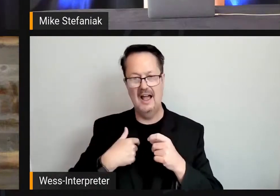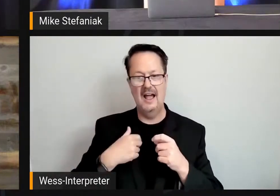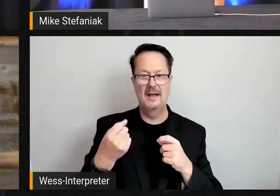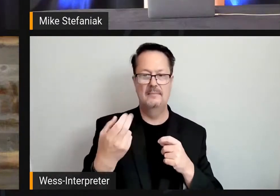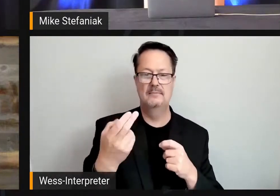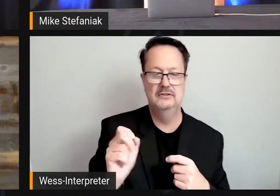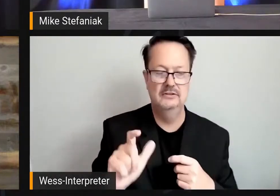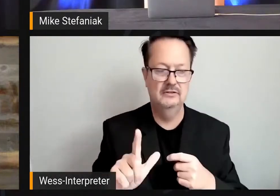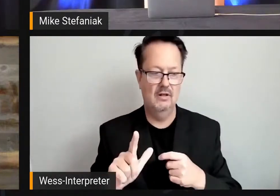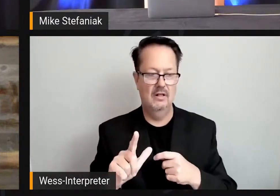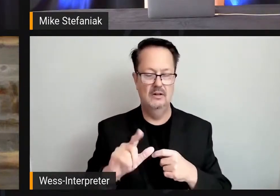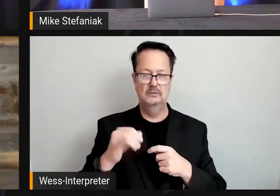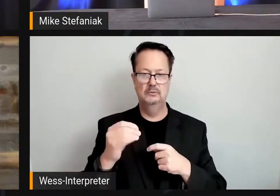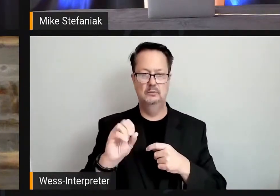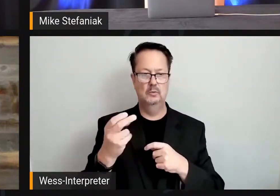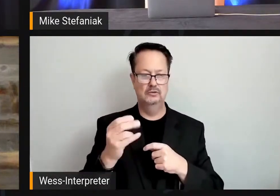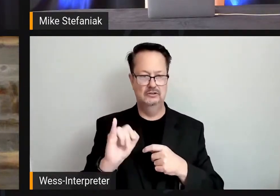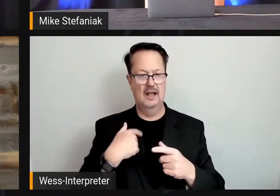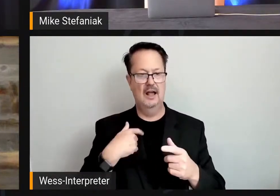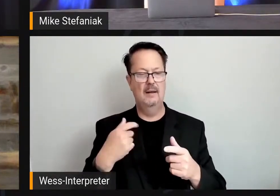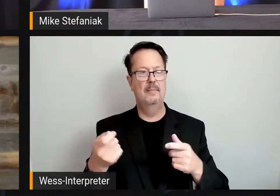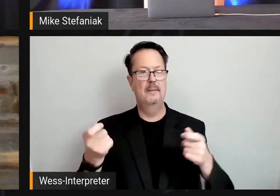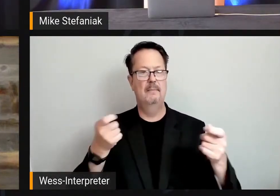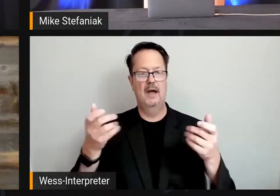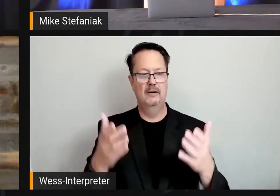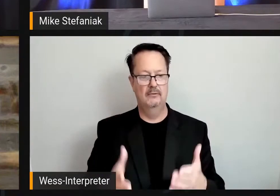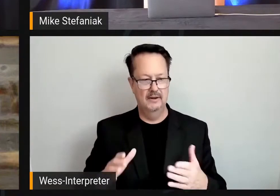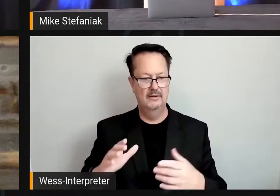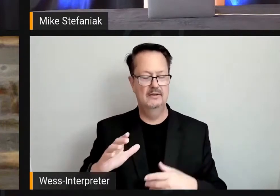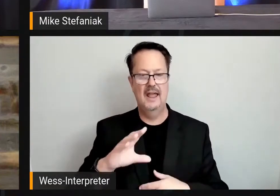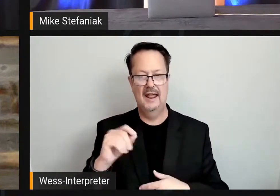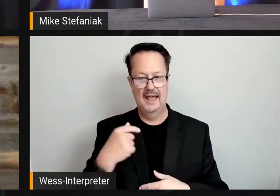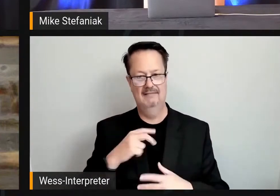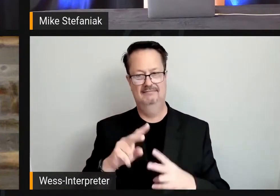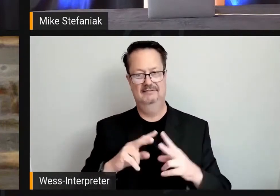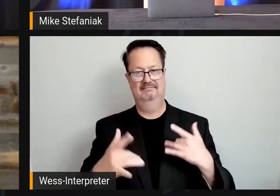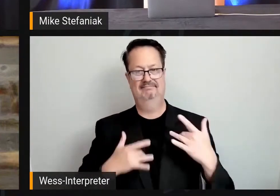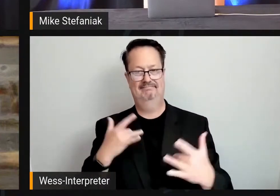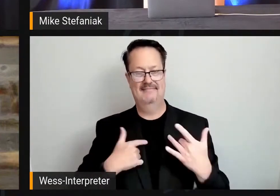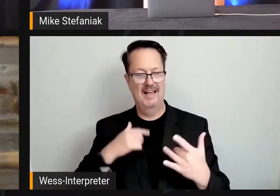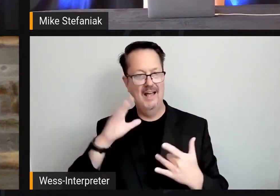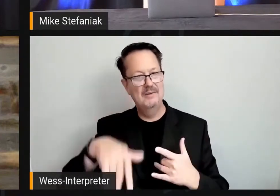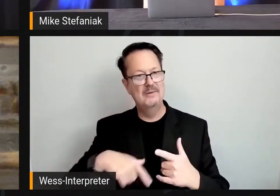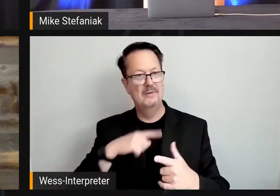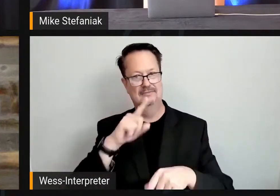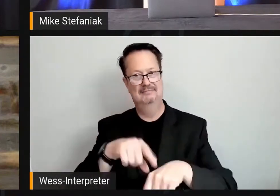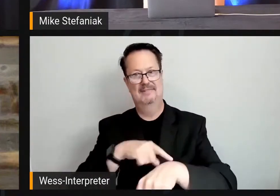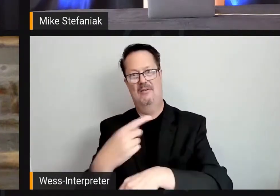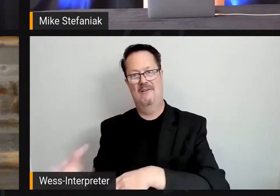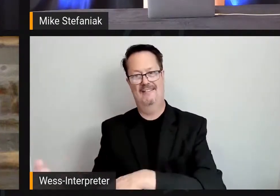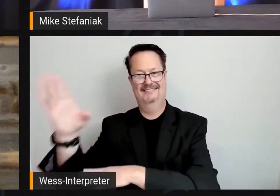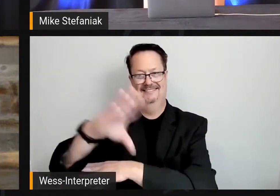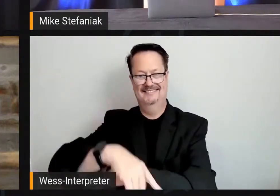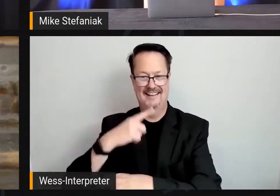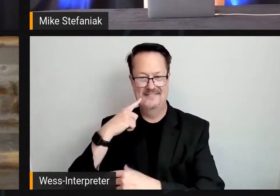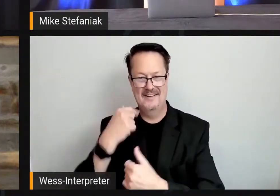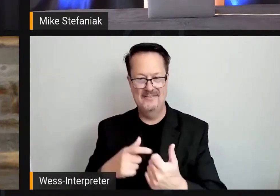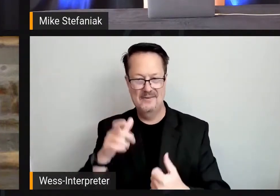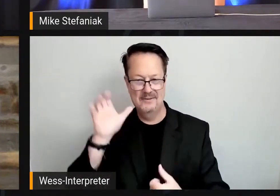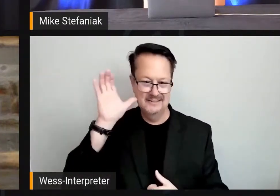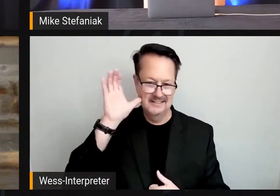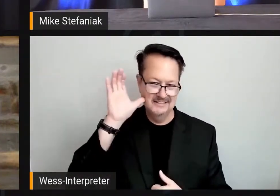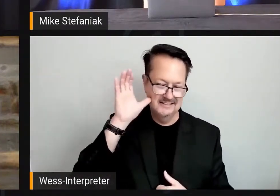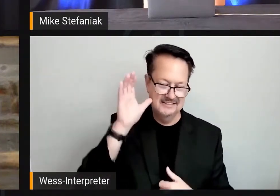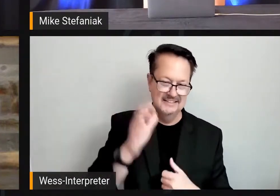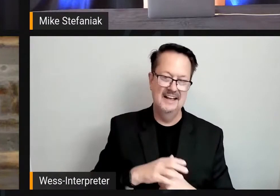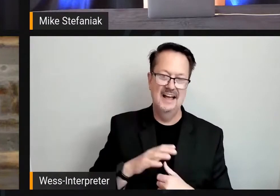I am a developer advocate on EKS team, and I'm very excited. I know it has been a long day for everybody here listening,